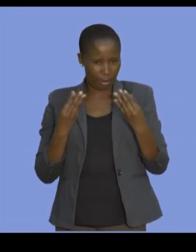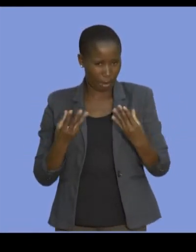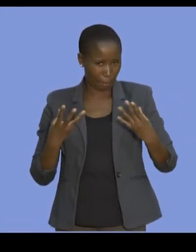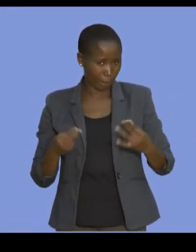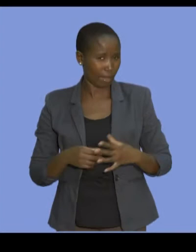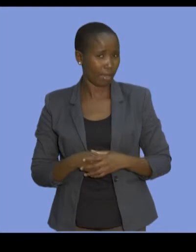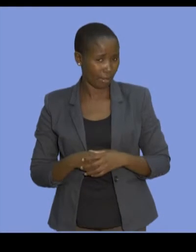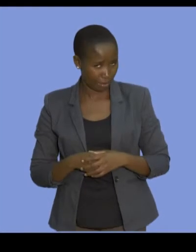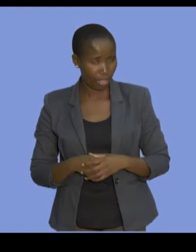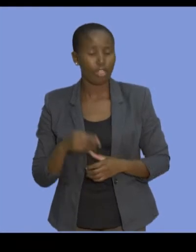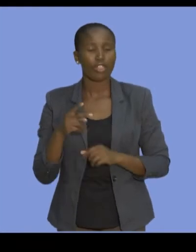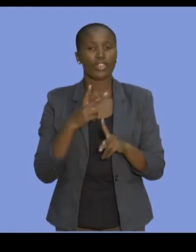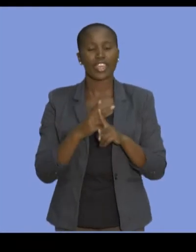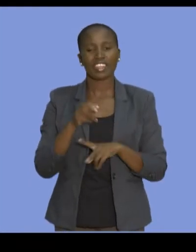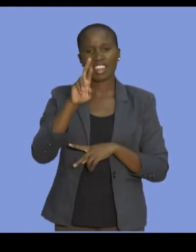is the range,